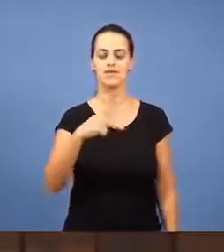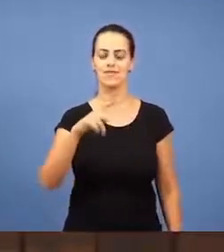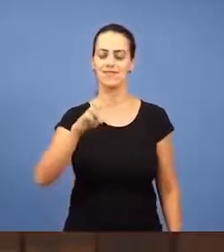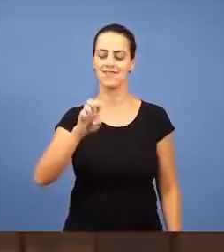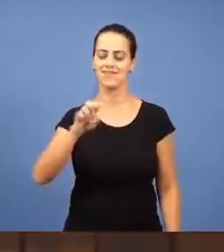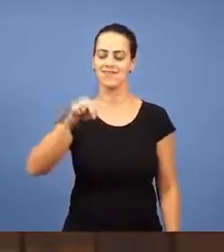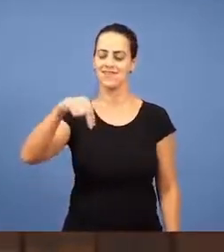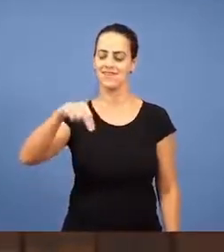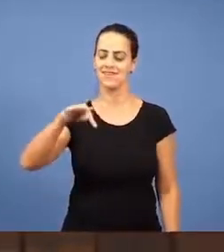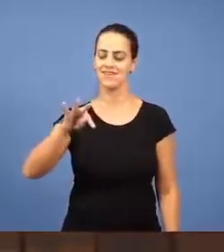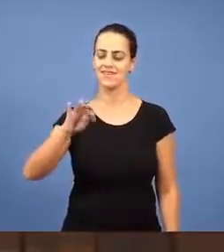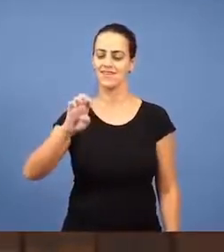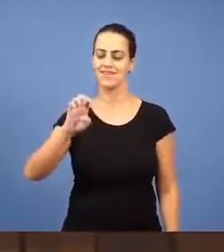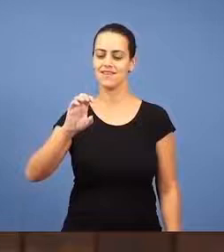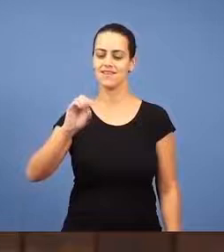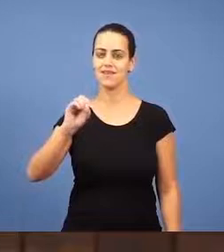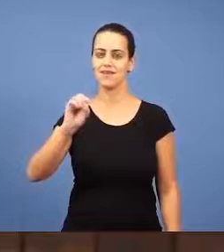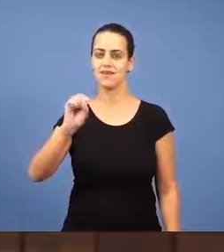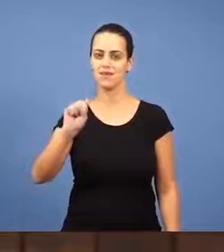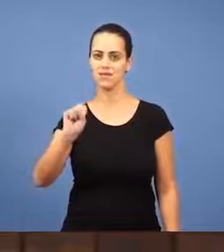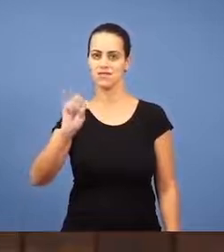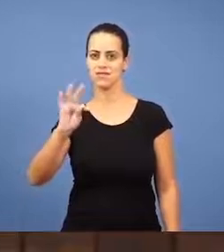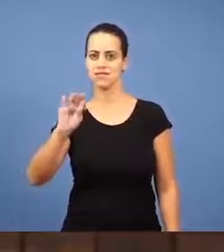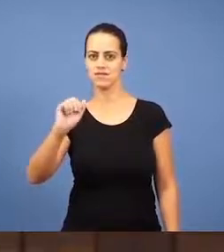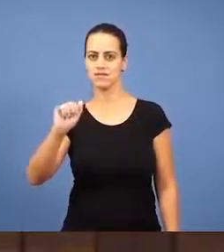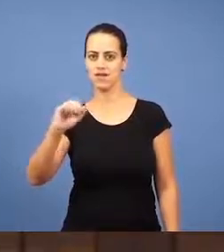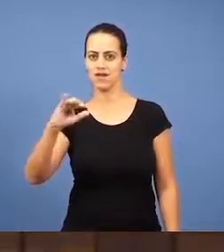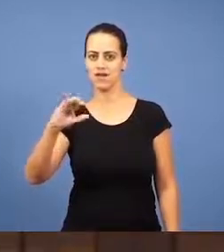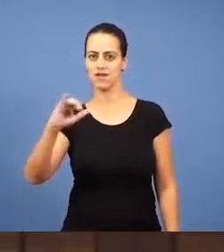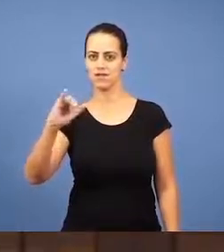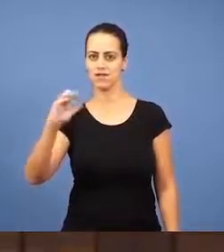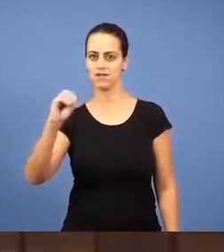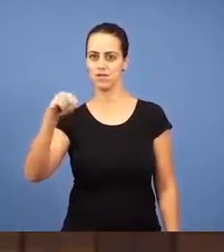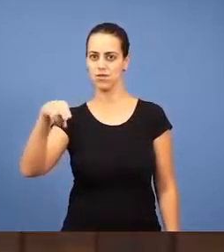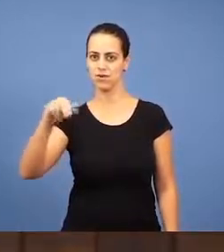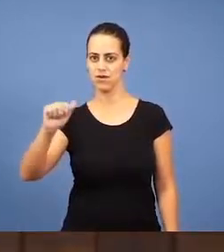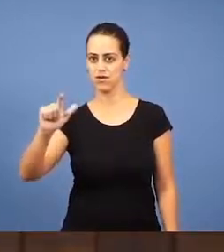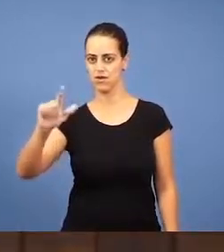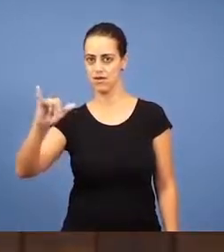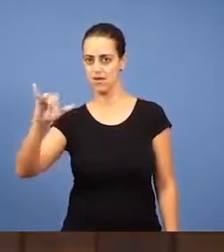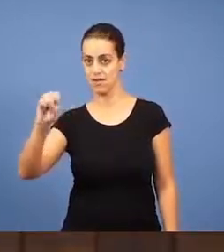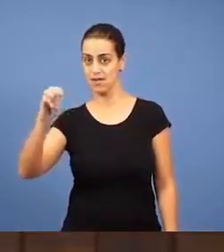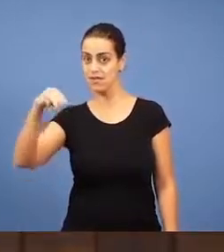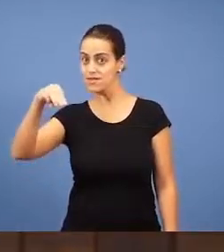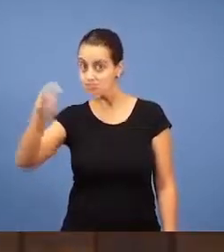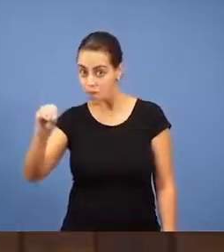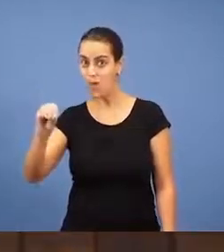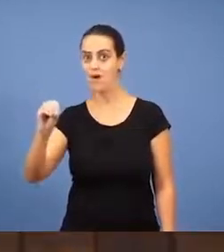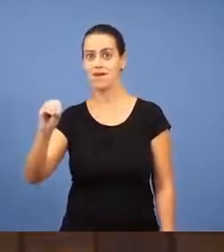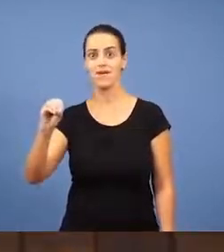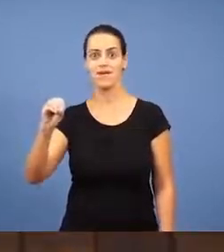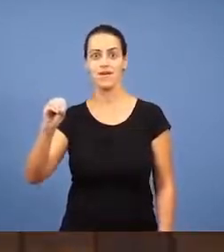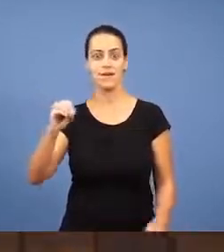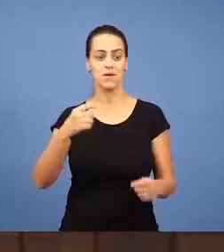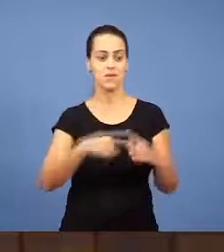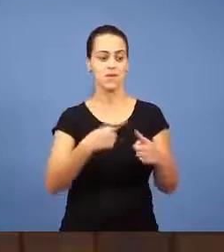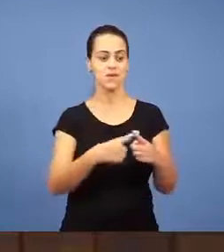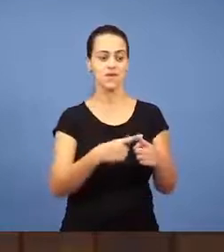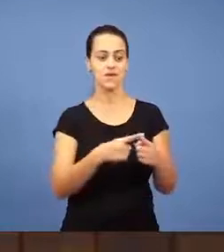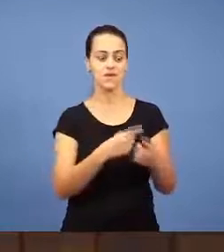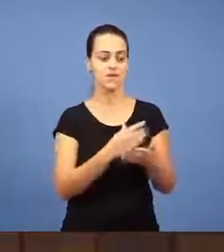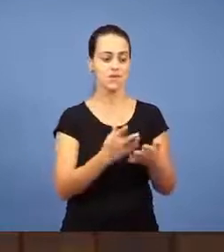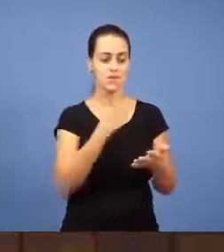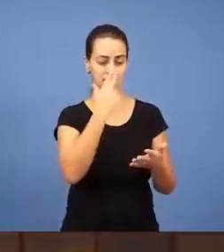tended just to be a Pentecostal movement. It's not a criticism on our part, but it's a service